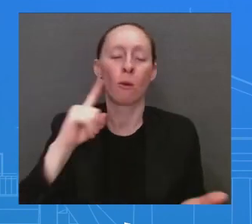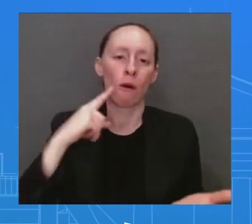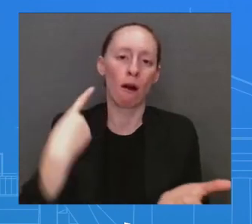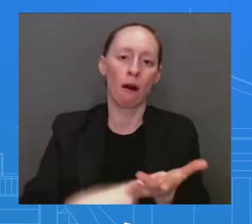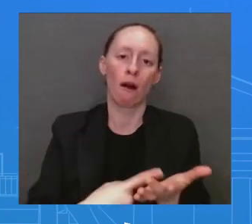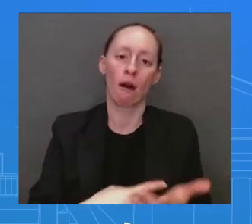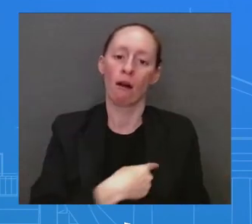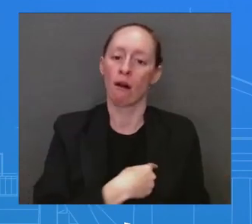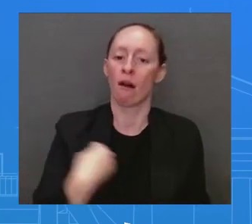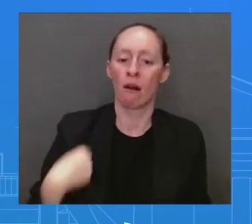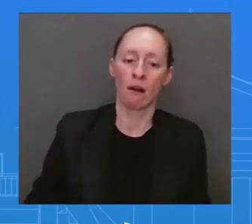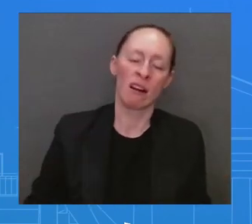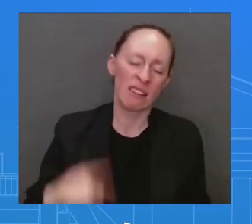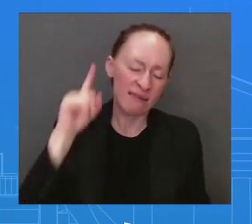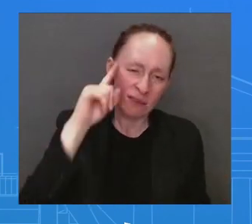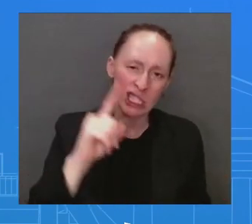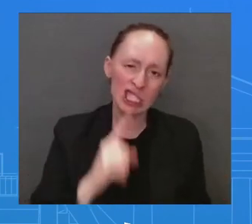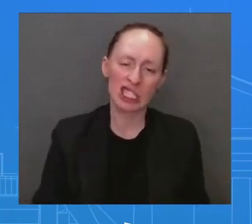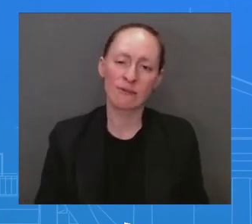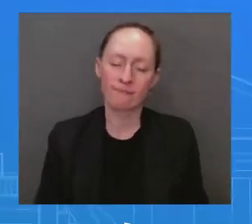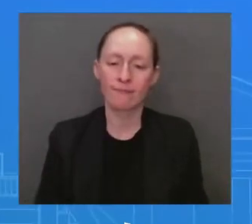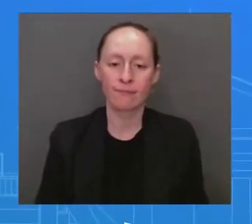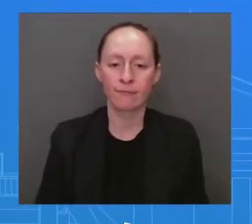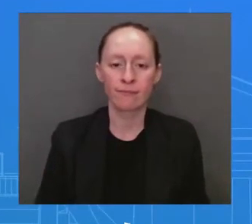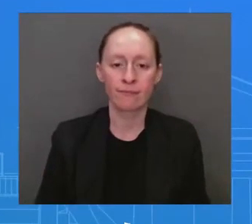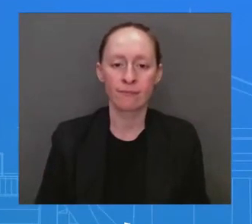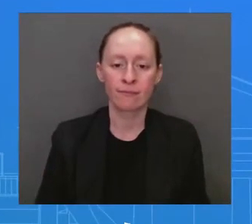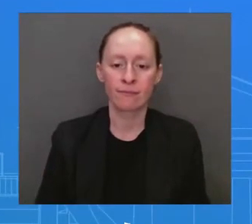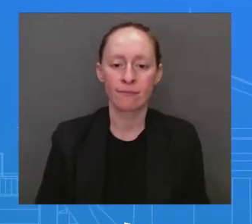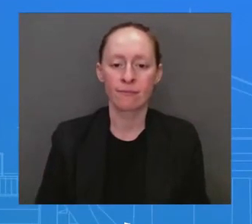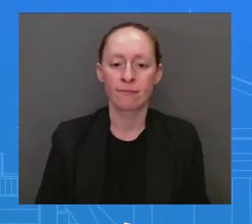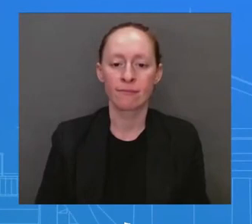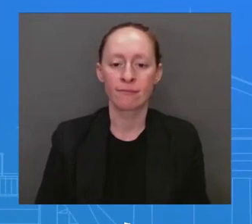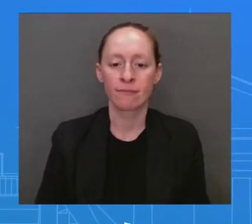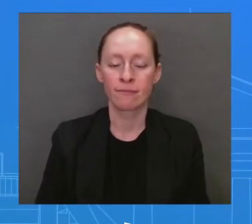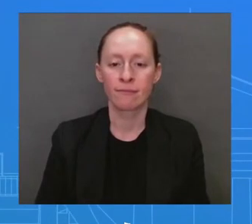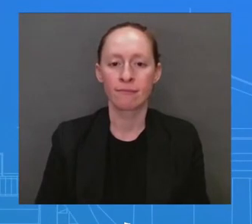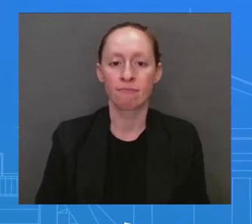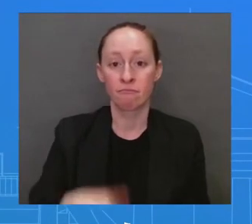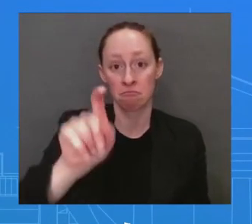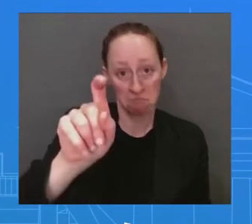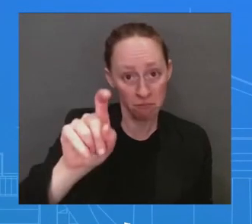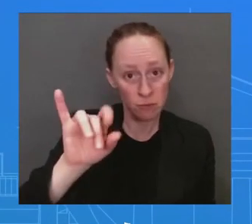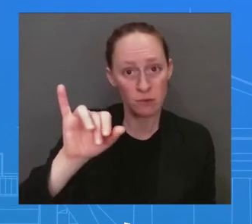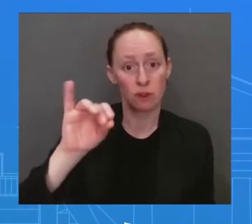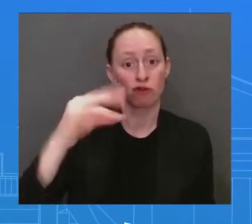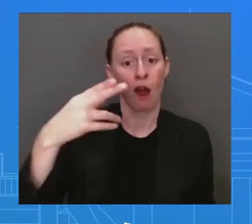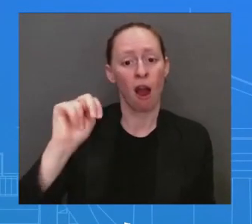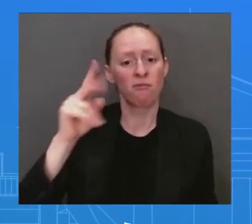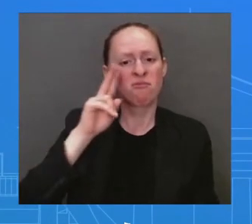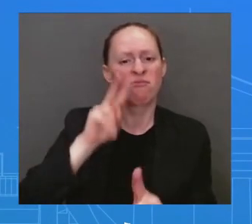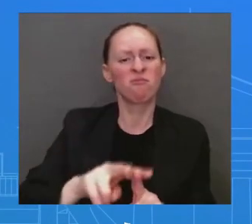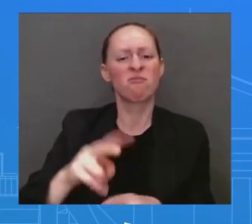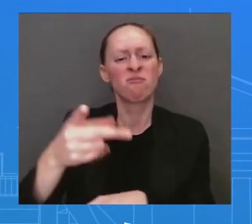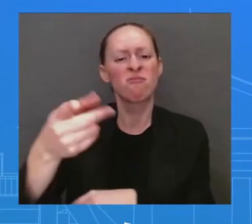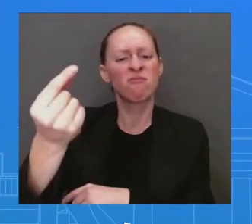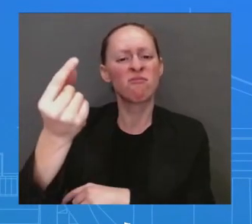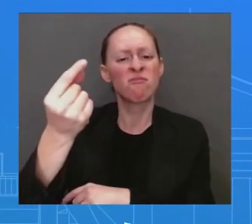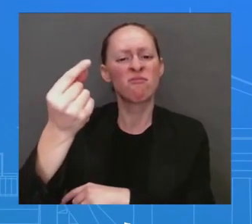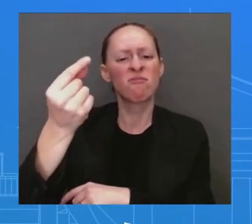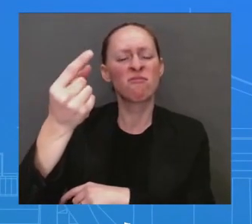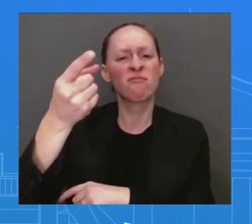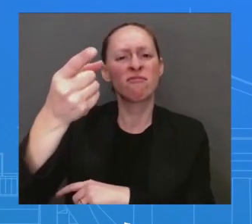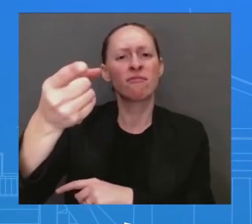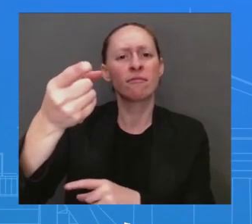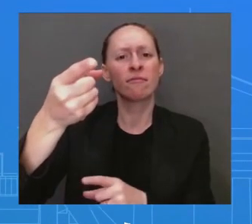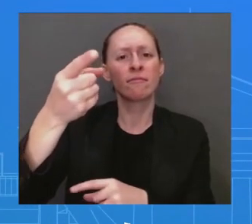John, does the administration agree with the UN Secretary General's statement today that the Hamas attacks, quote, did not